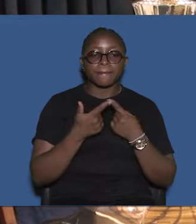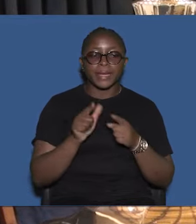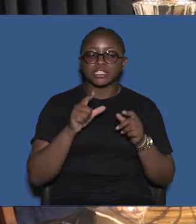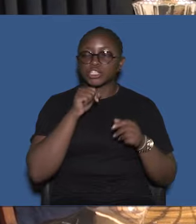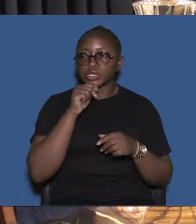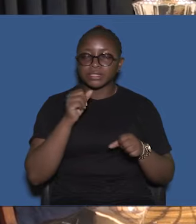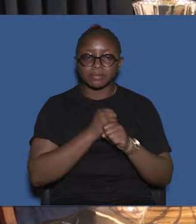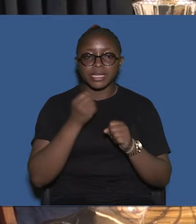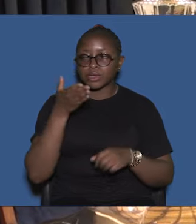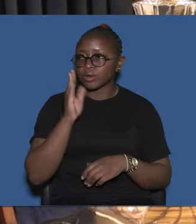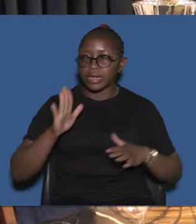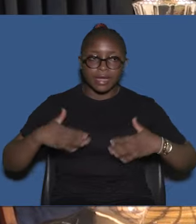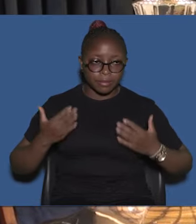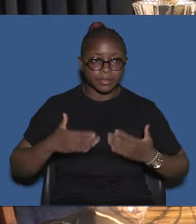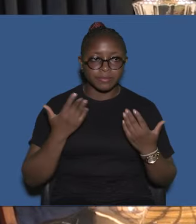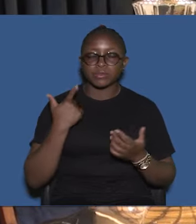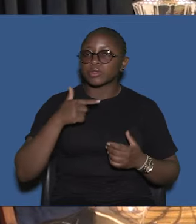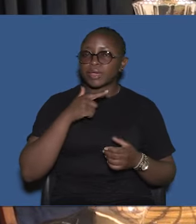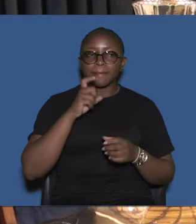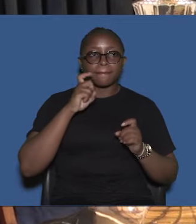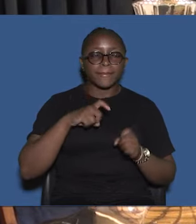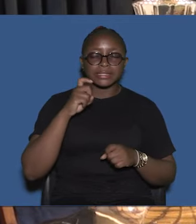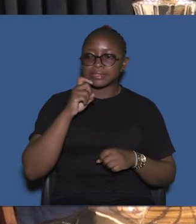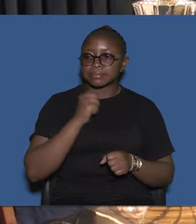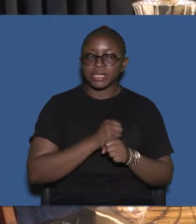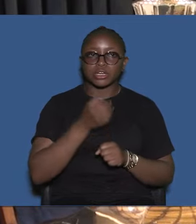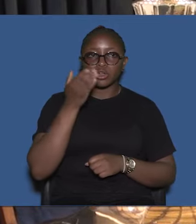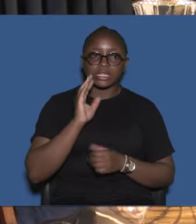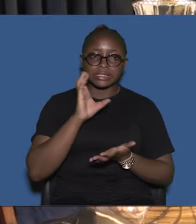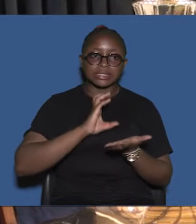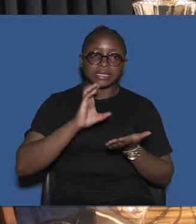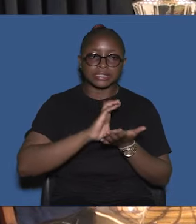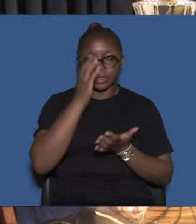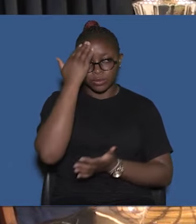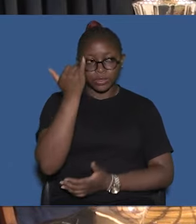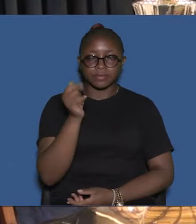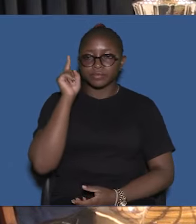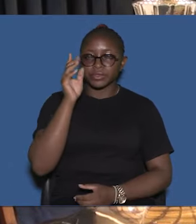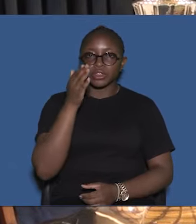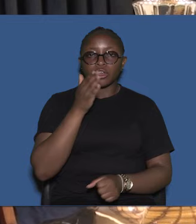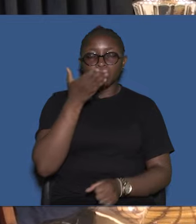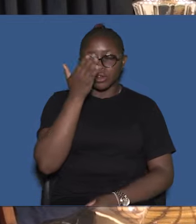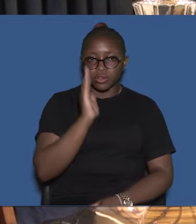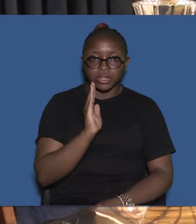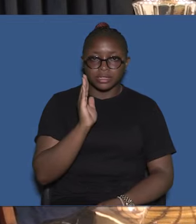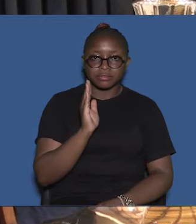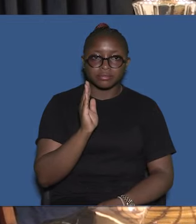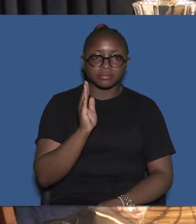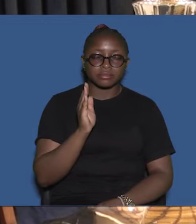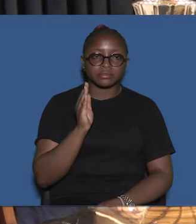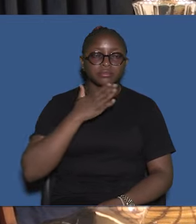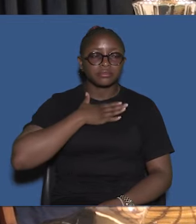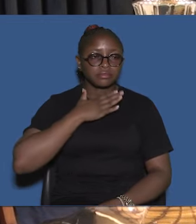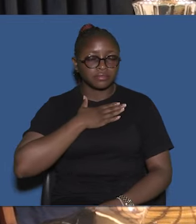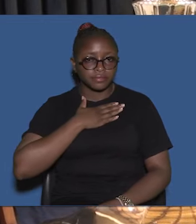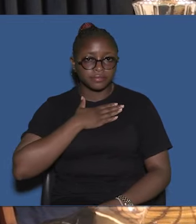be the center, because he's the God of the works, he's the God of those people, he's our God. And so he has